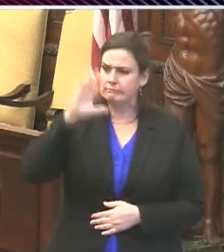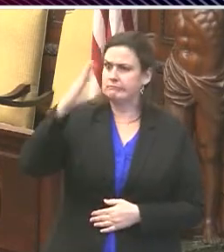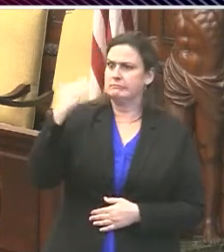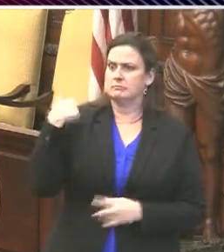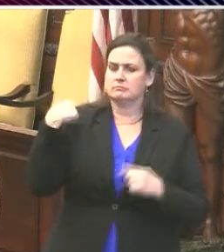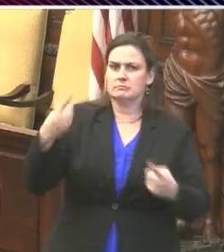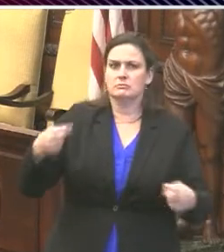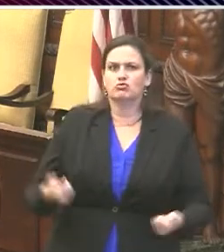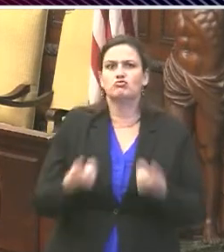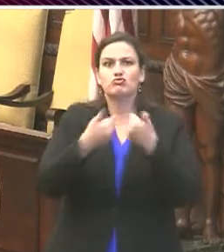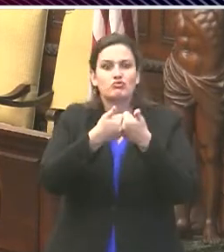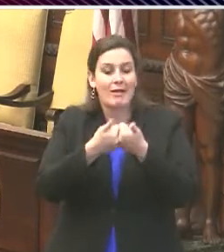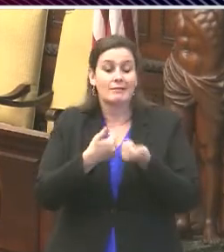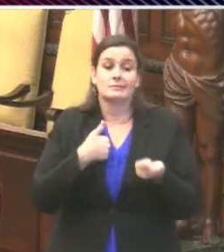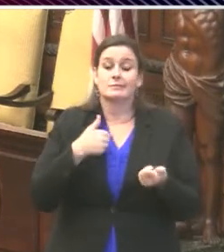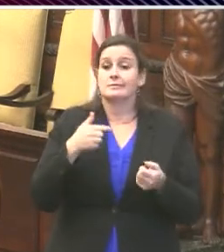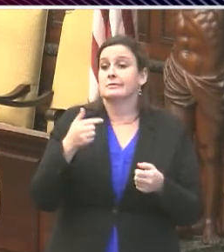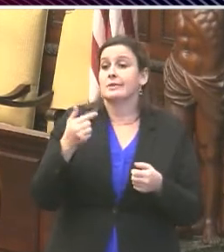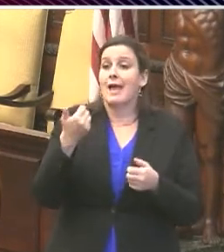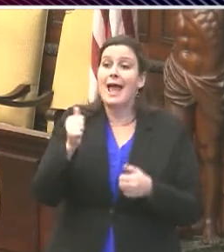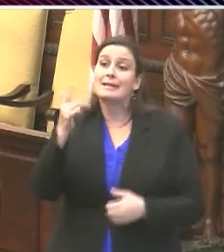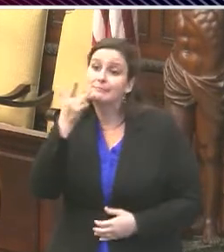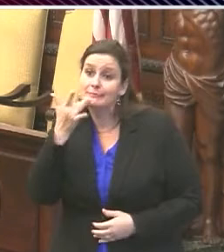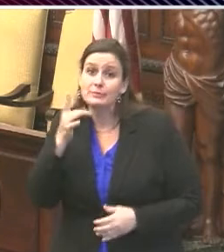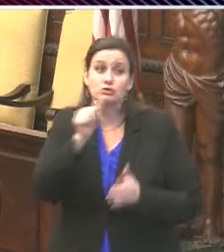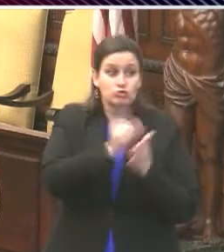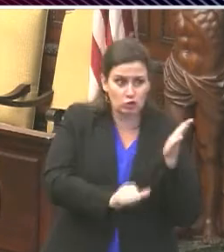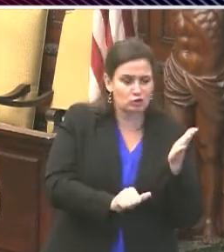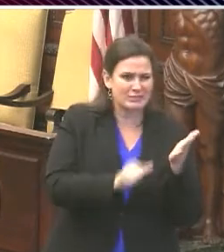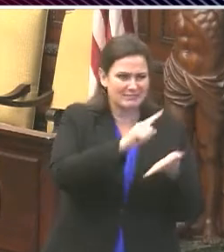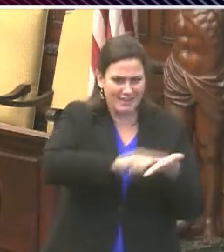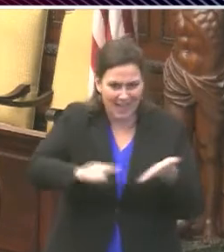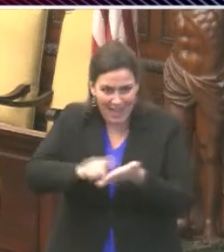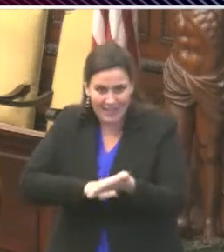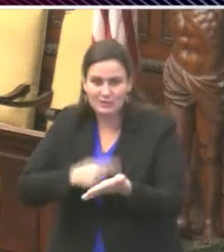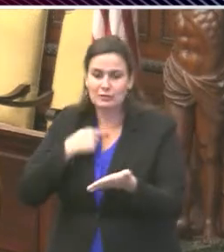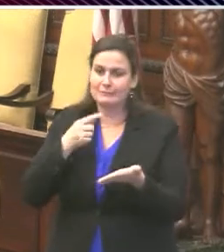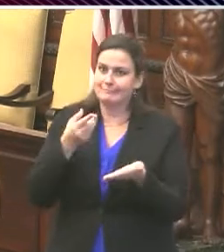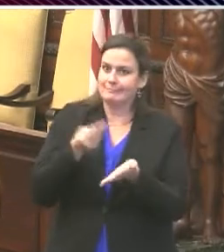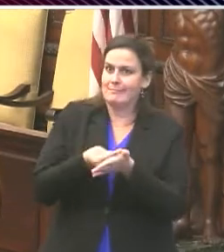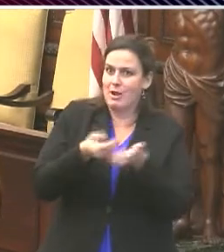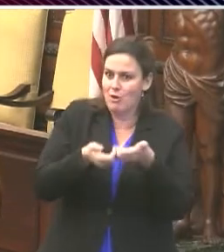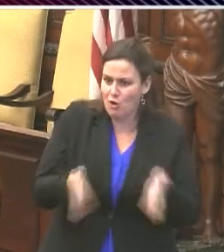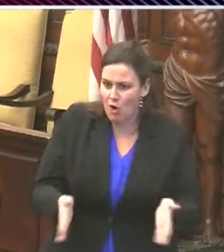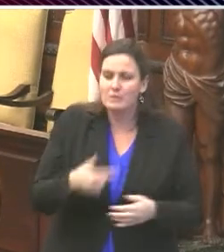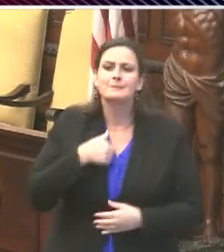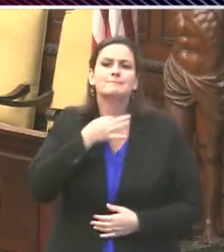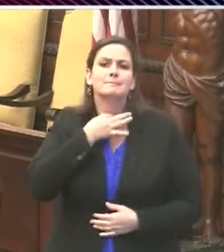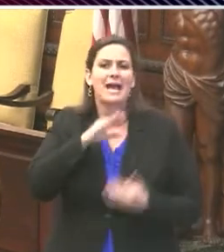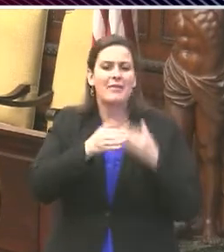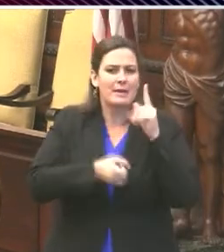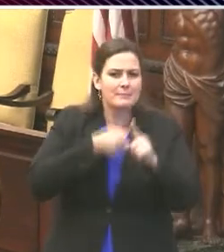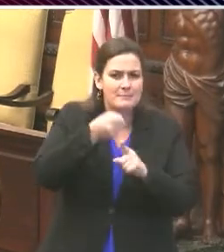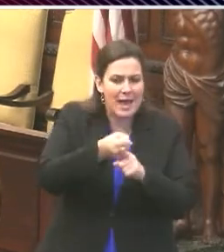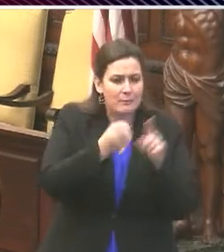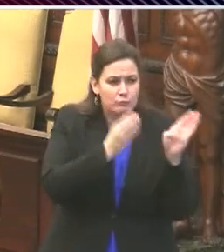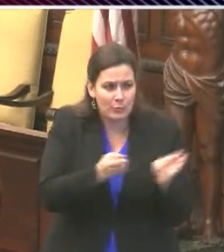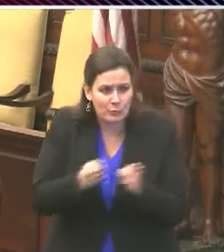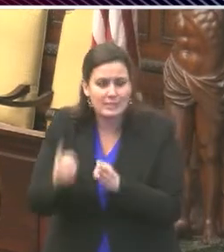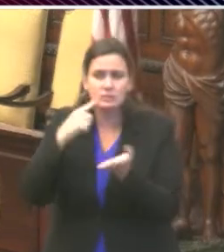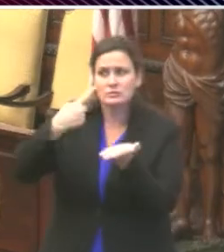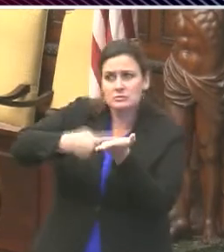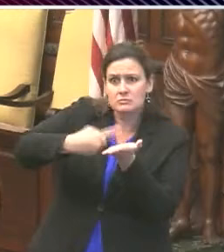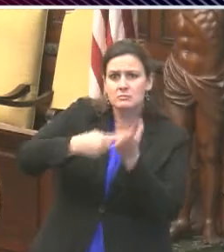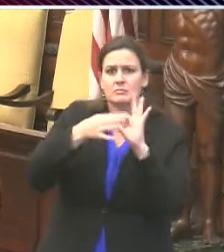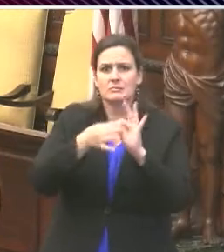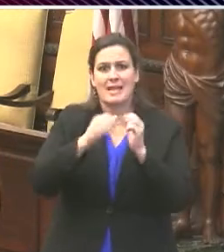with canceling elective surgeries. How does that play into preparation and the conversations that you're having about